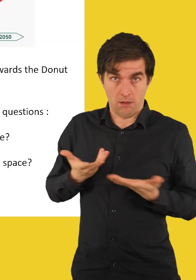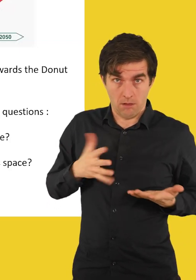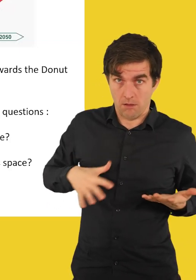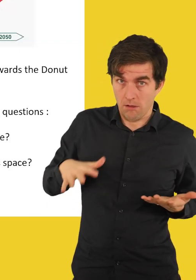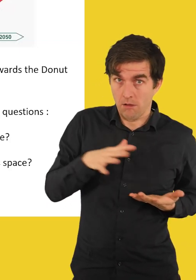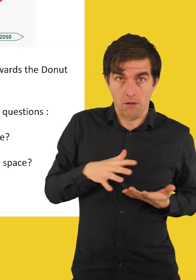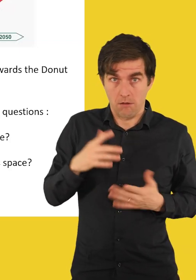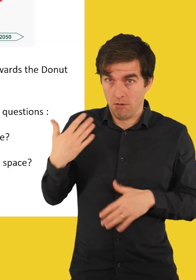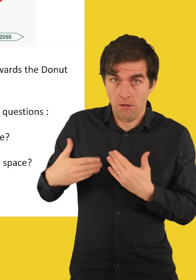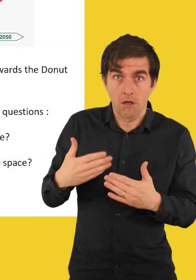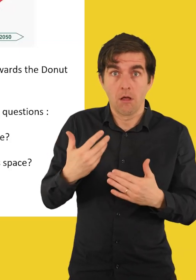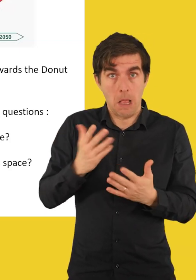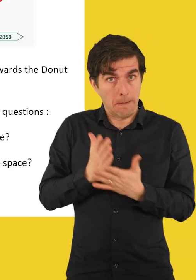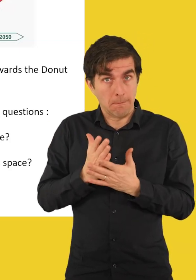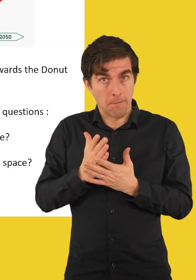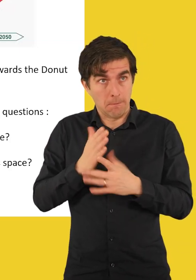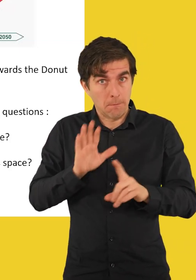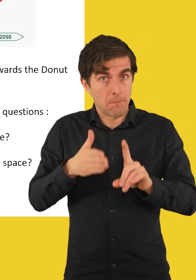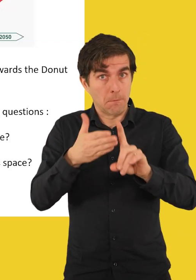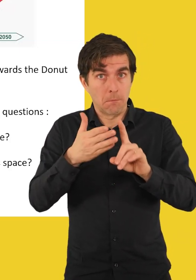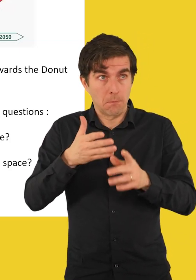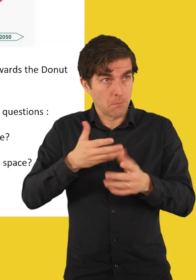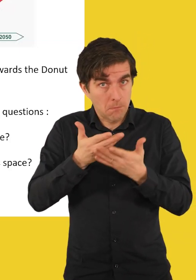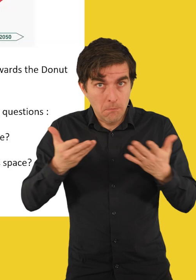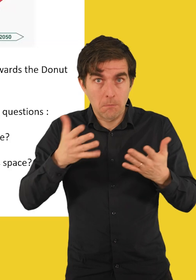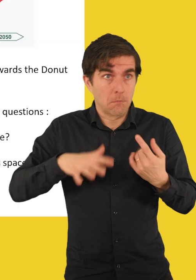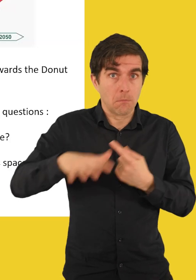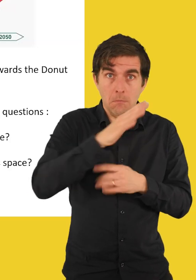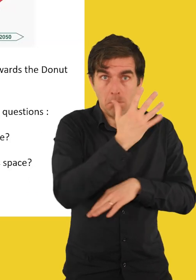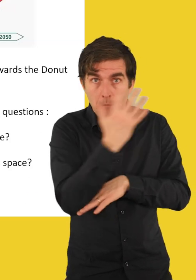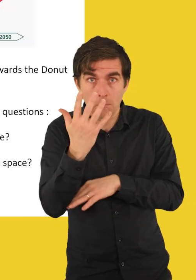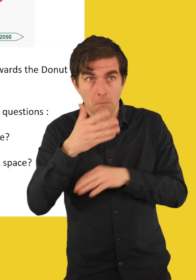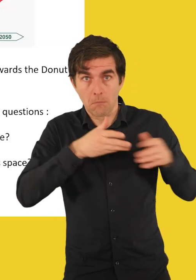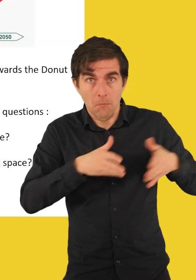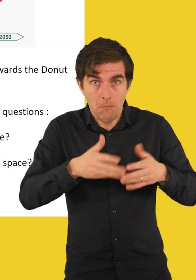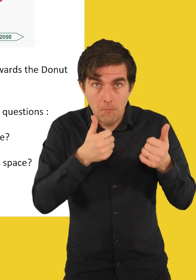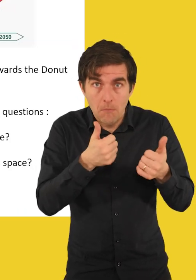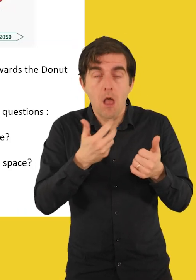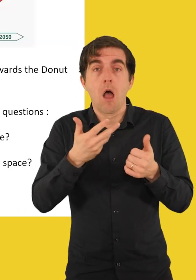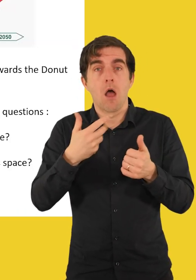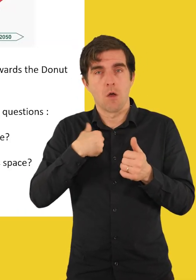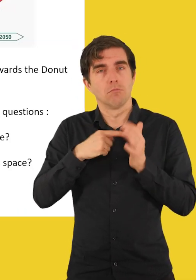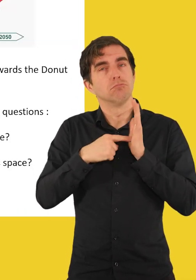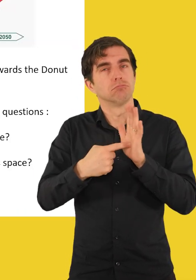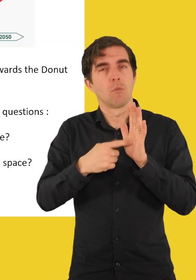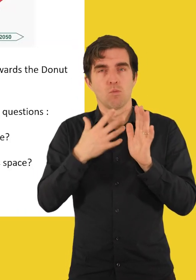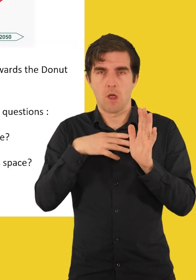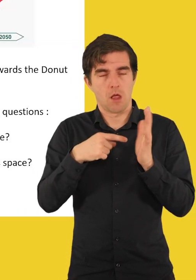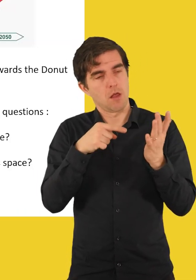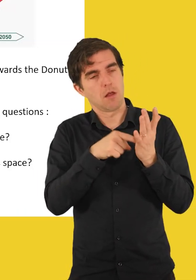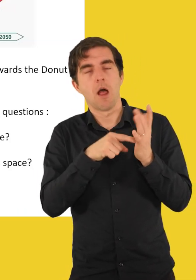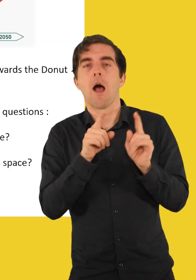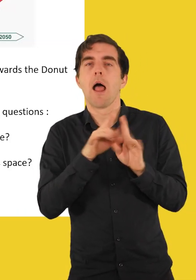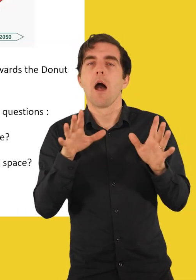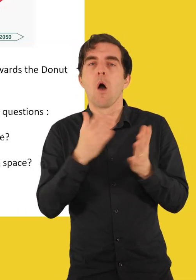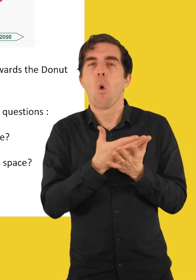Brussels is performing on the ecological ceiling and social foundation. And our portrait is really designed to